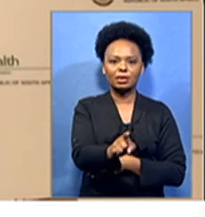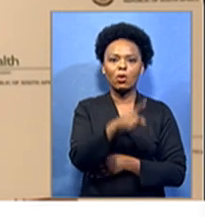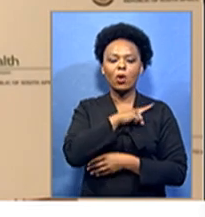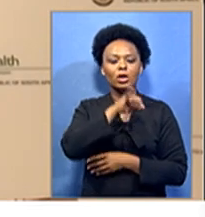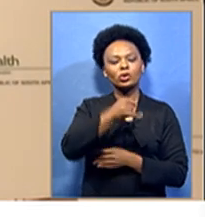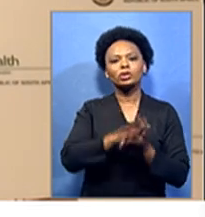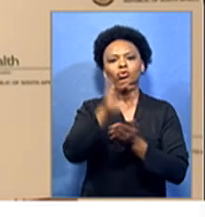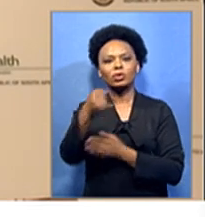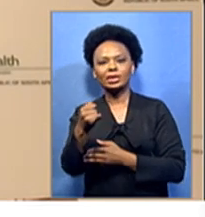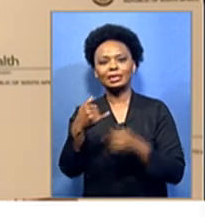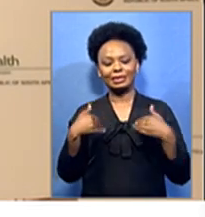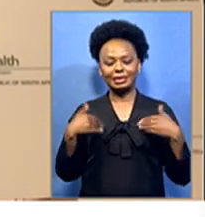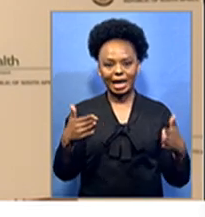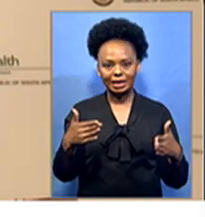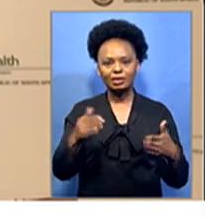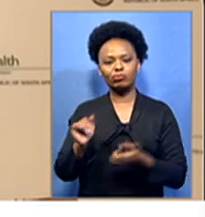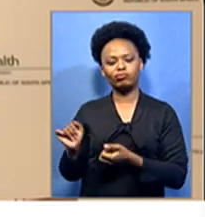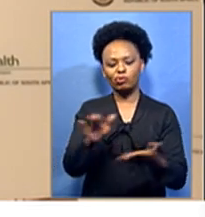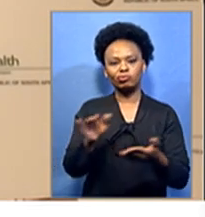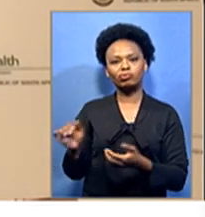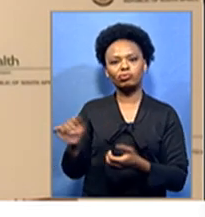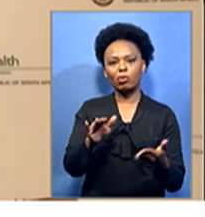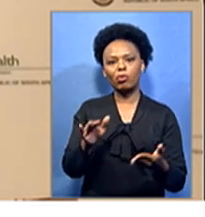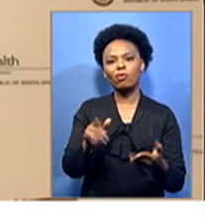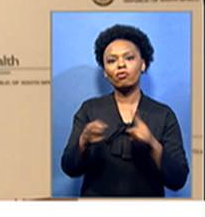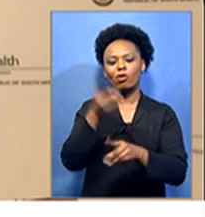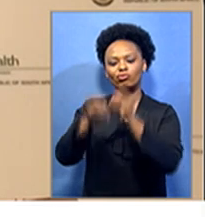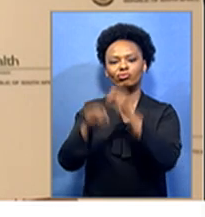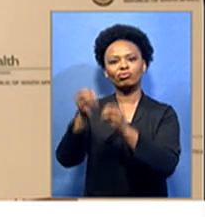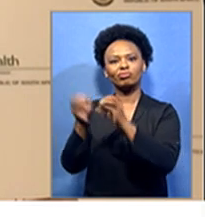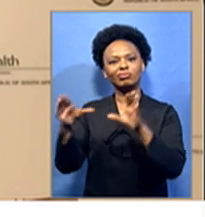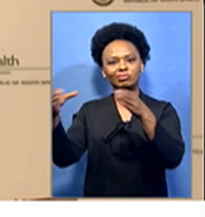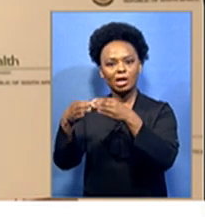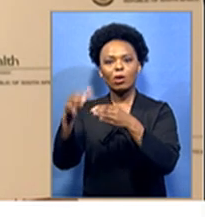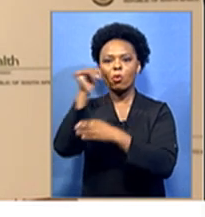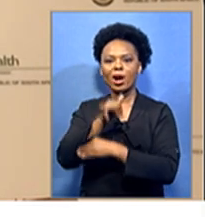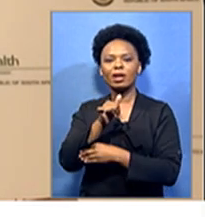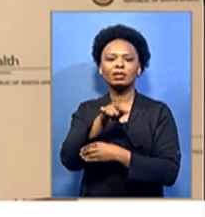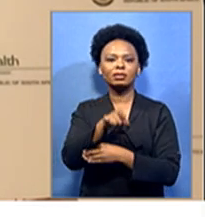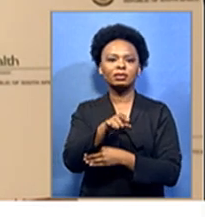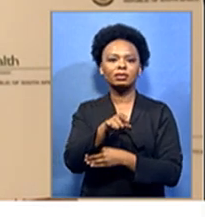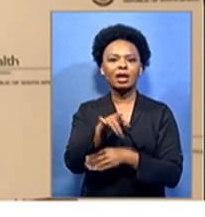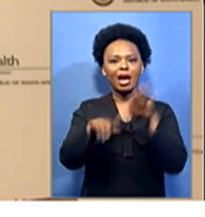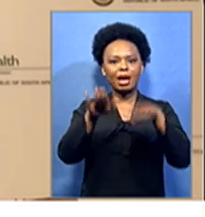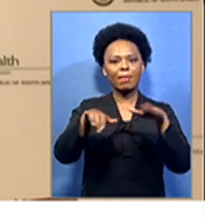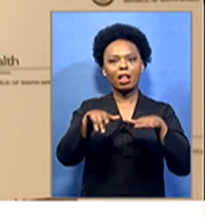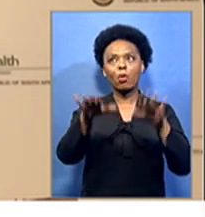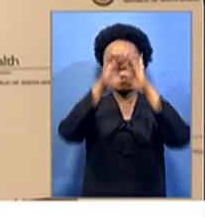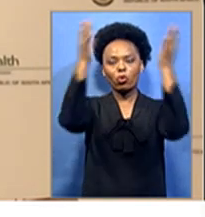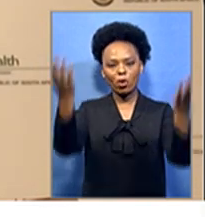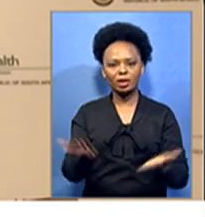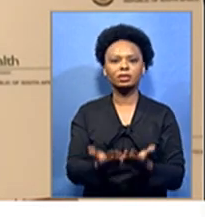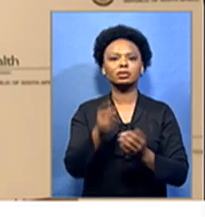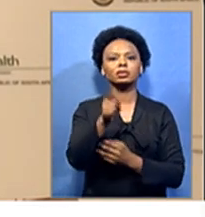starts releasing from the manufactured batches only in April for the whole world. So if we wanted to start